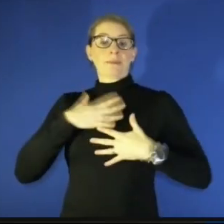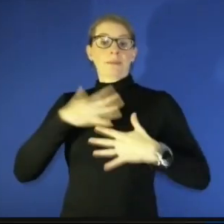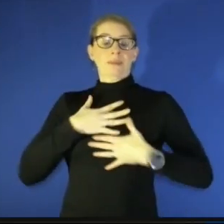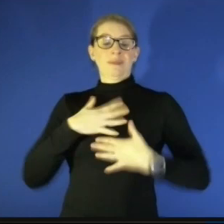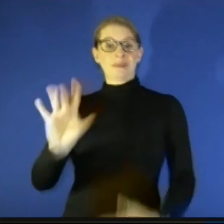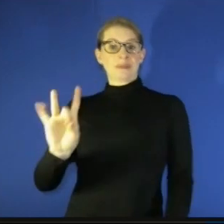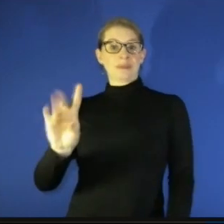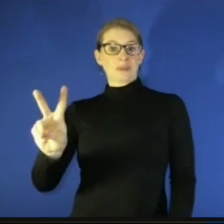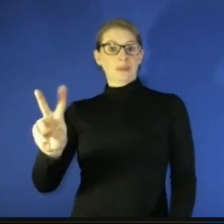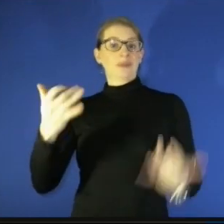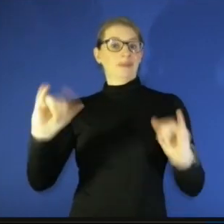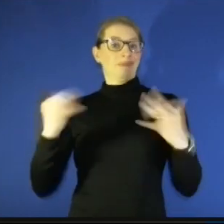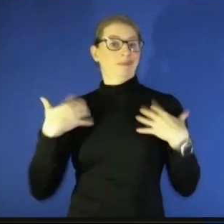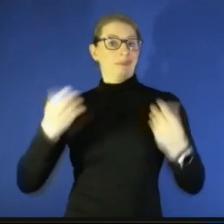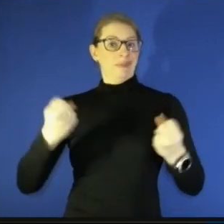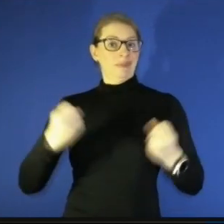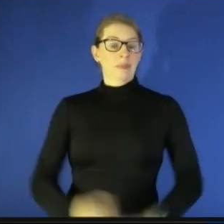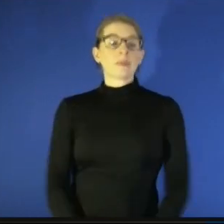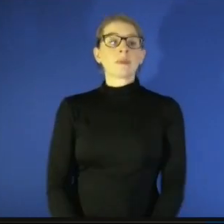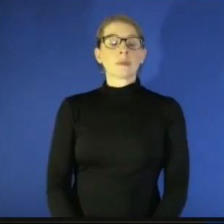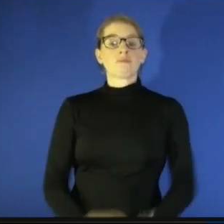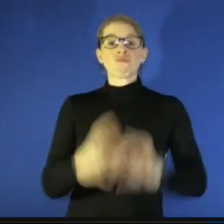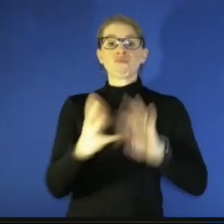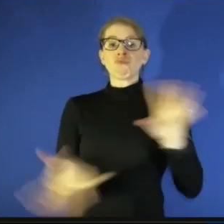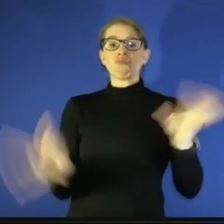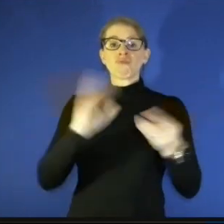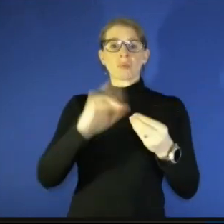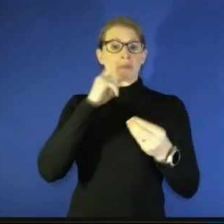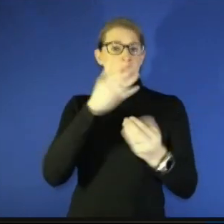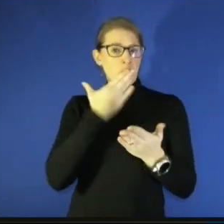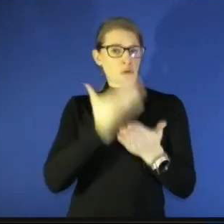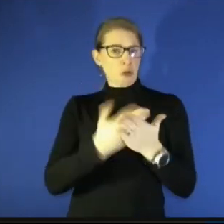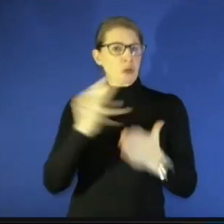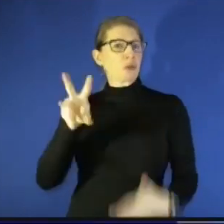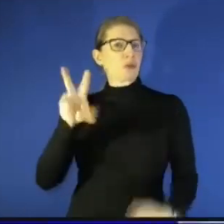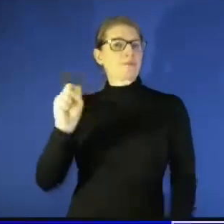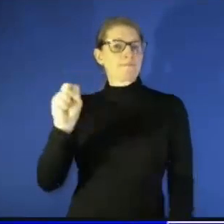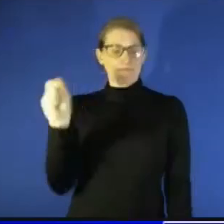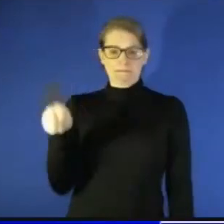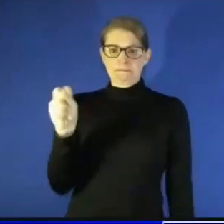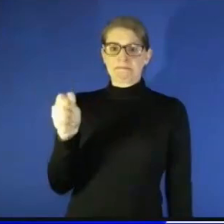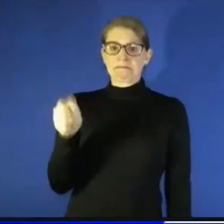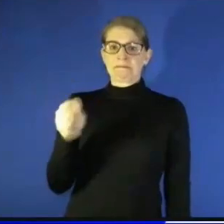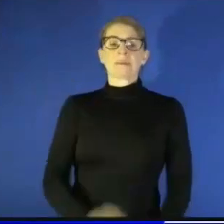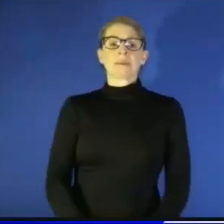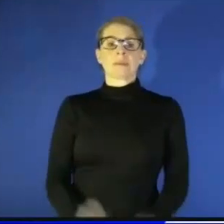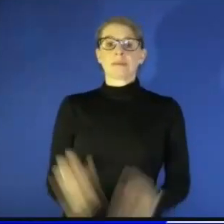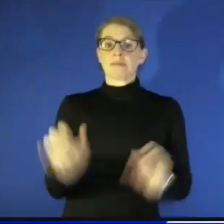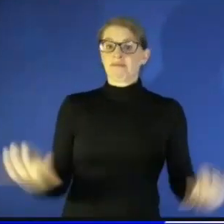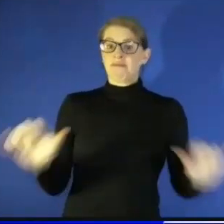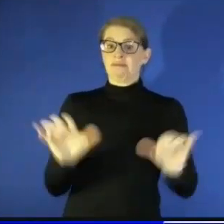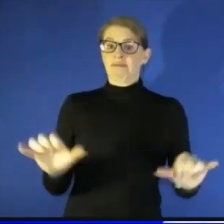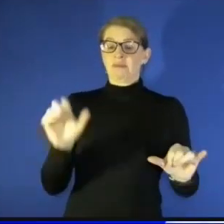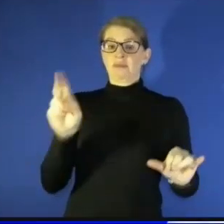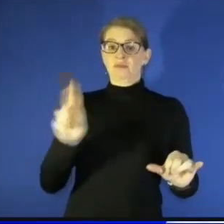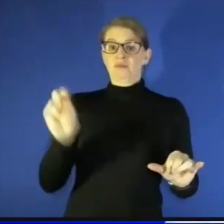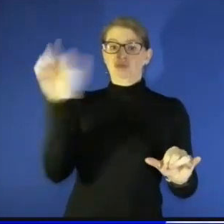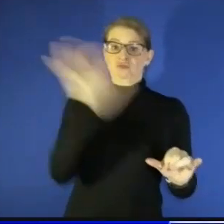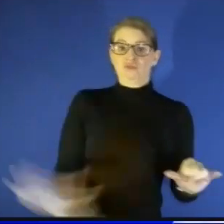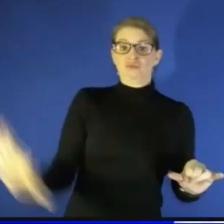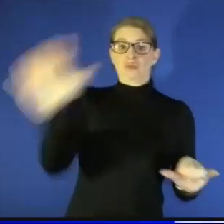period as well. But overall, I think it is good news, and this would be consistent with the trends that we've seen, that